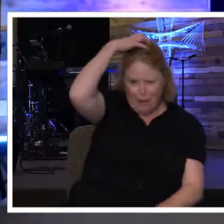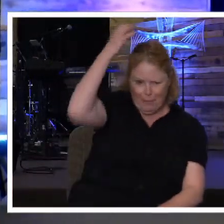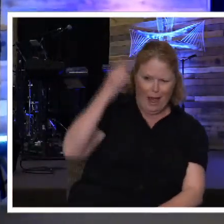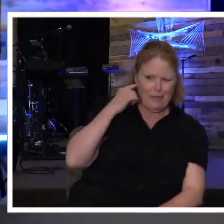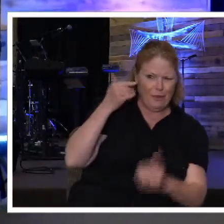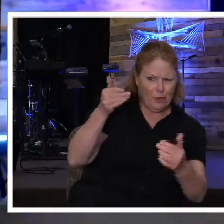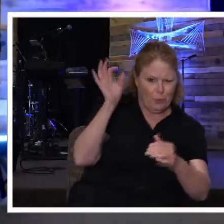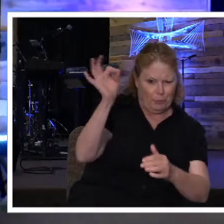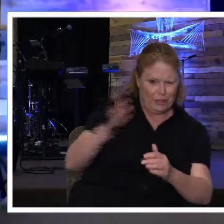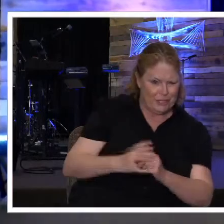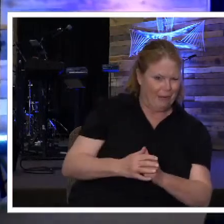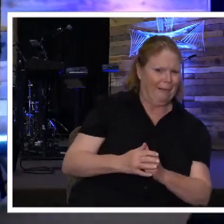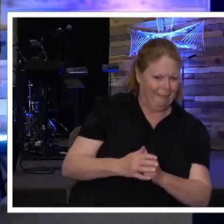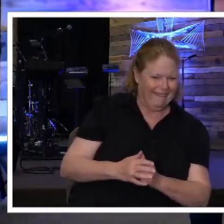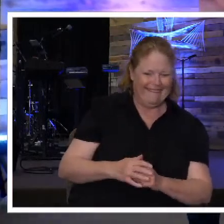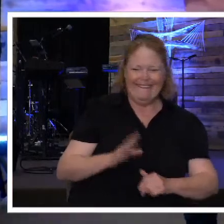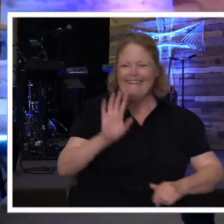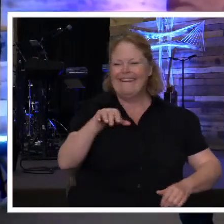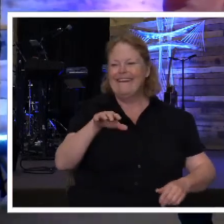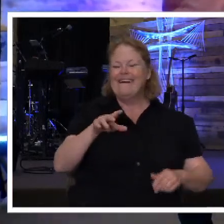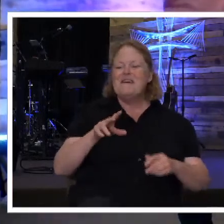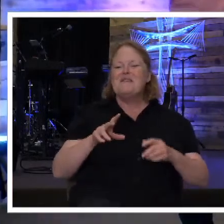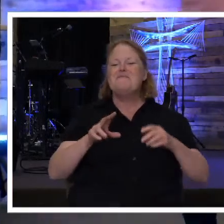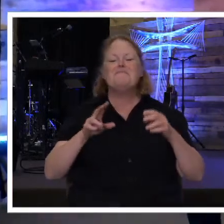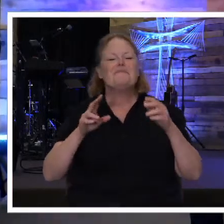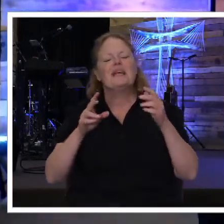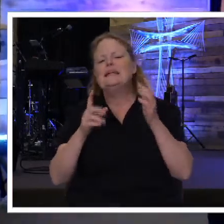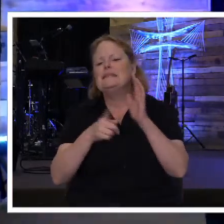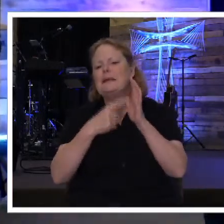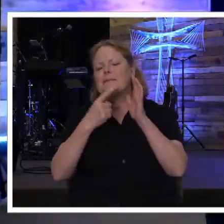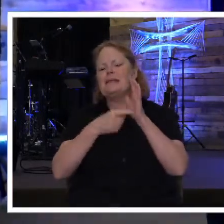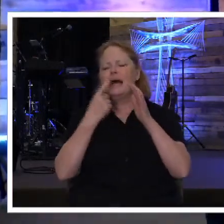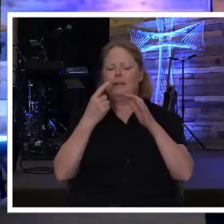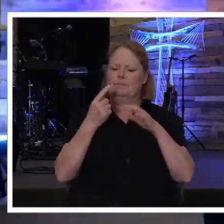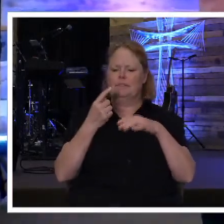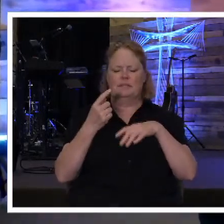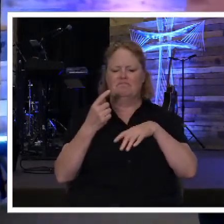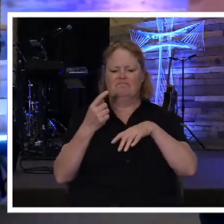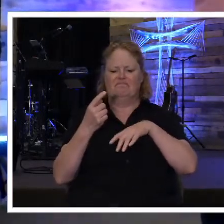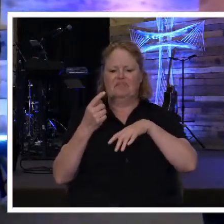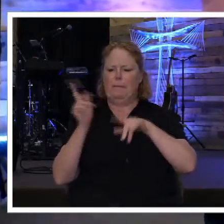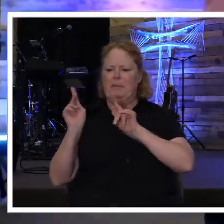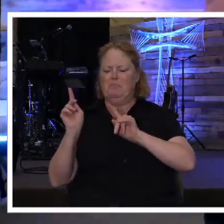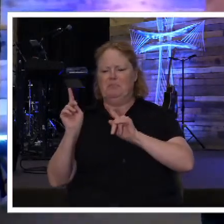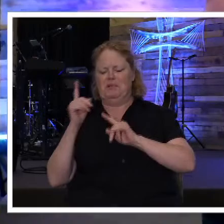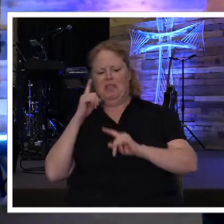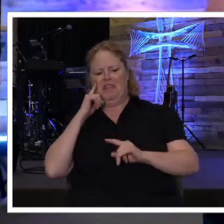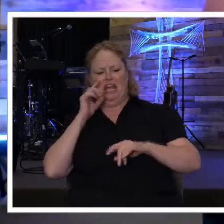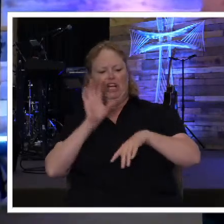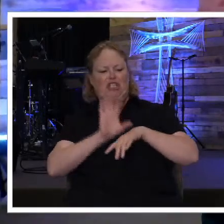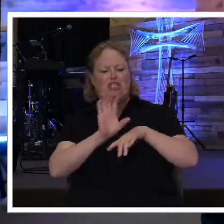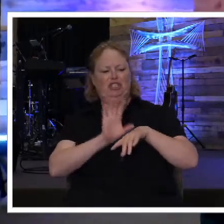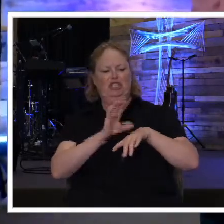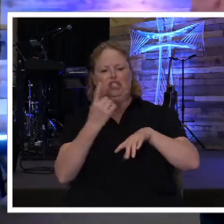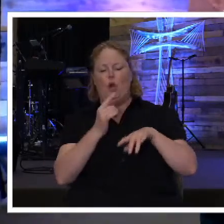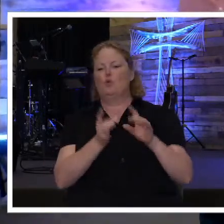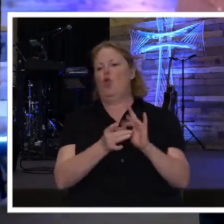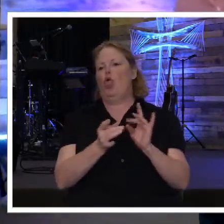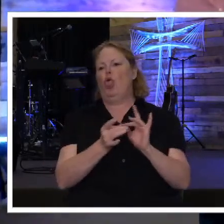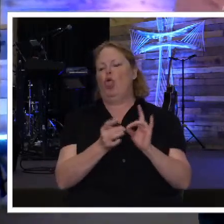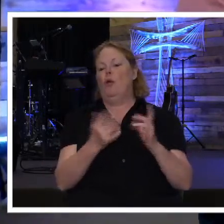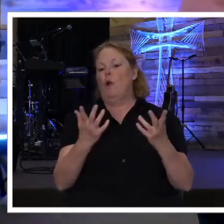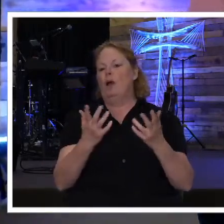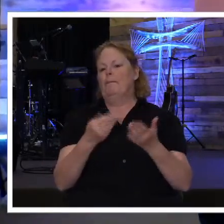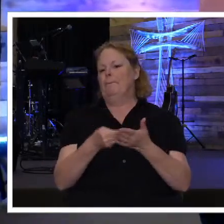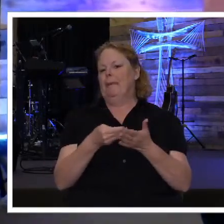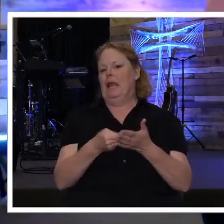There are times when pastors and churches get accused of only talking about money. Any of you ever heard